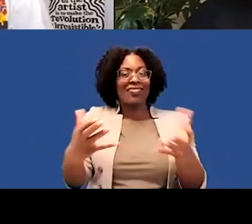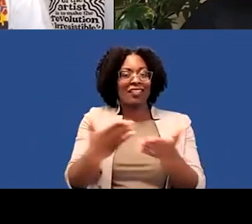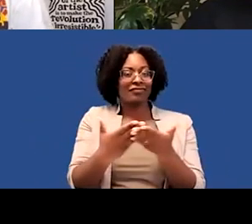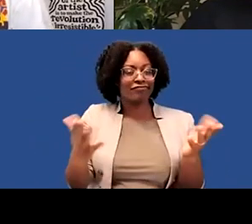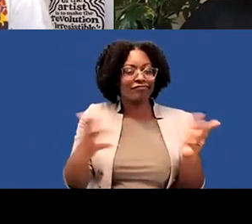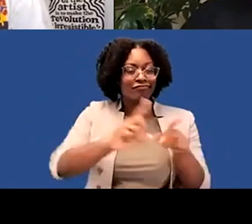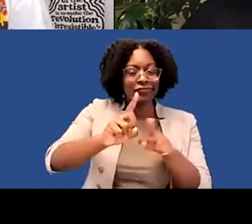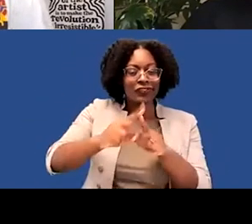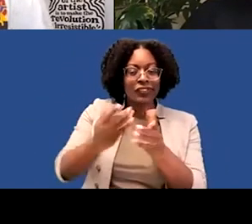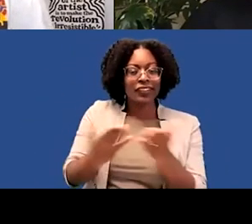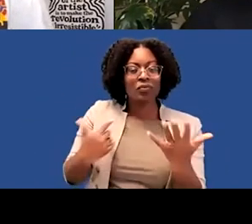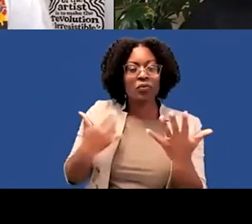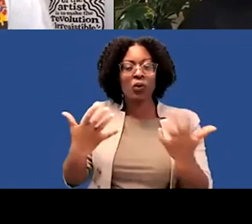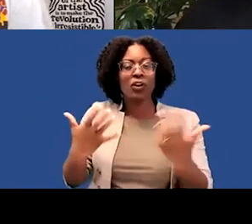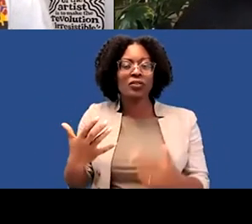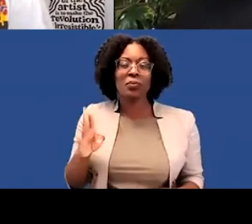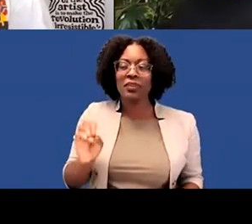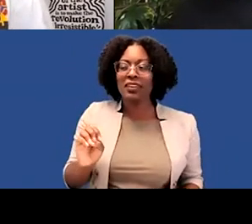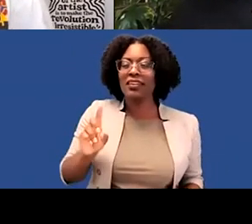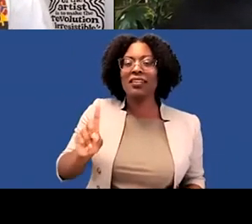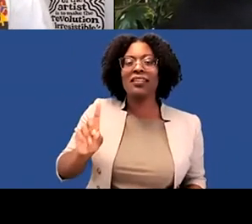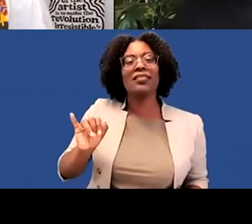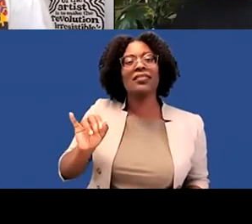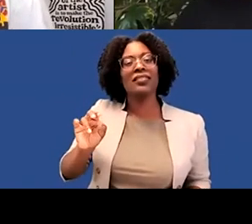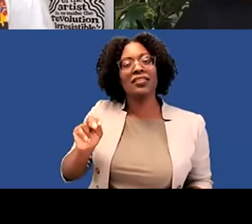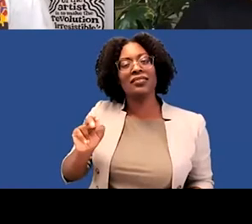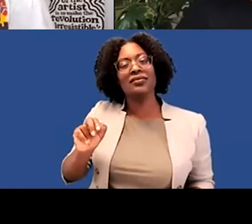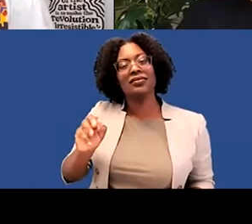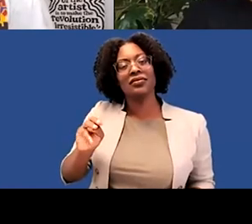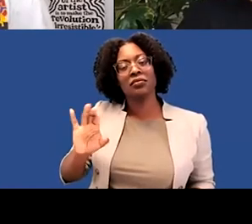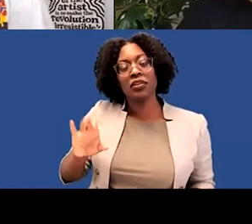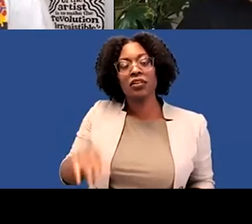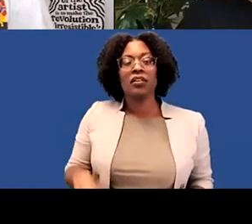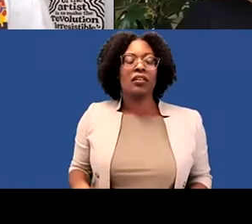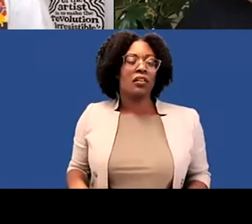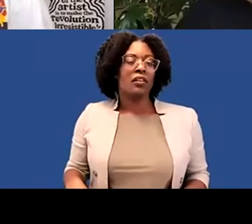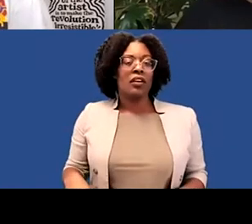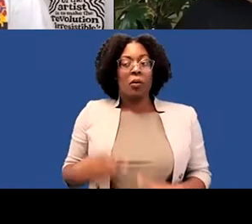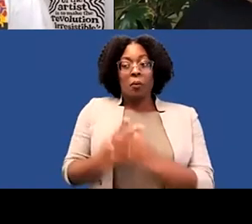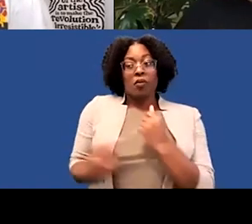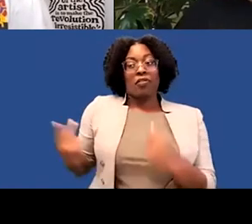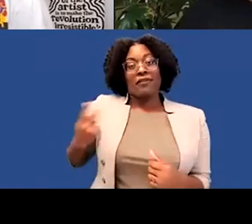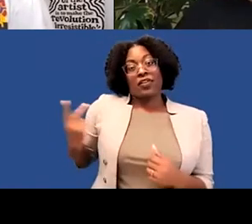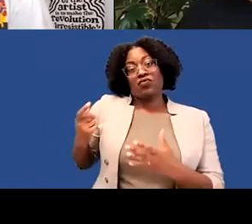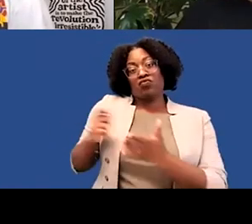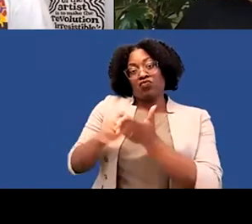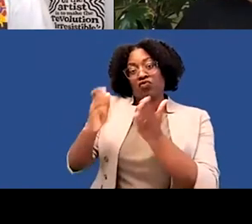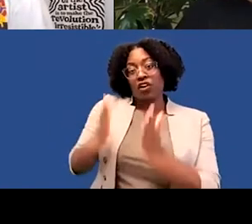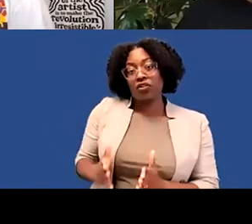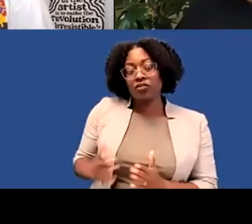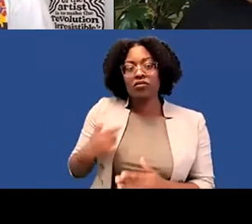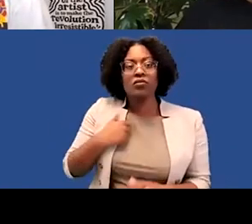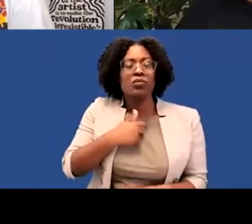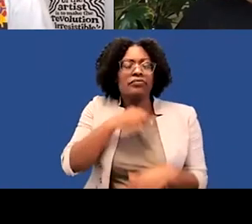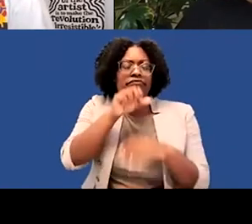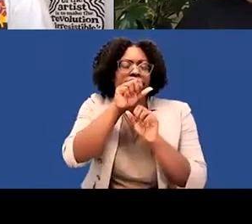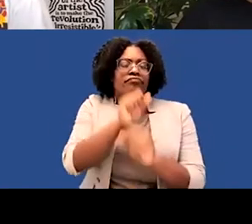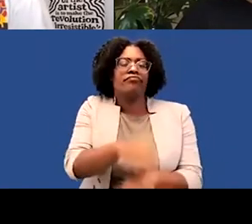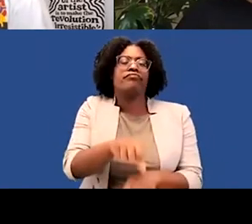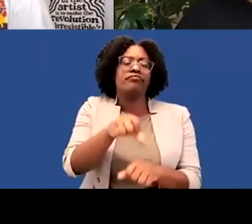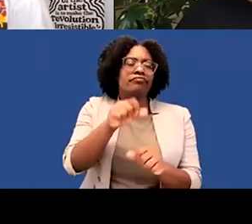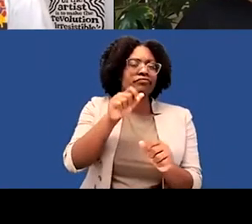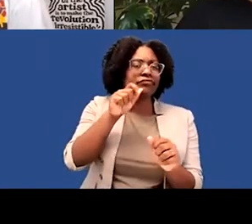visual person. You know, we're both writers, but we love, you know, an image is text as well. And I think that gets lost